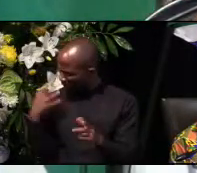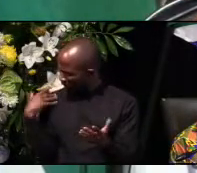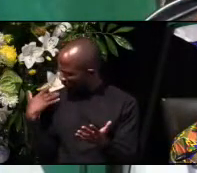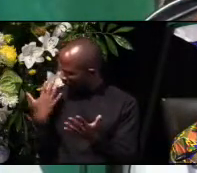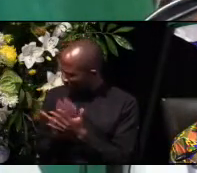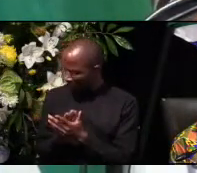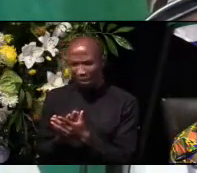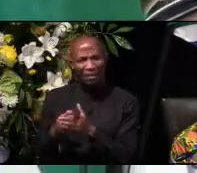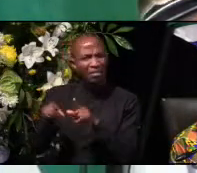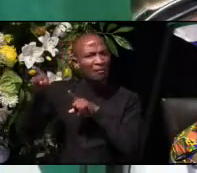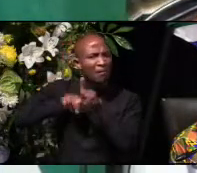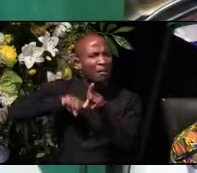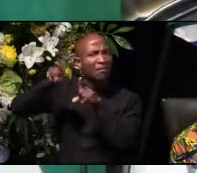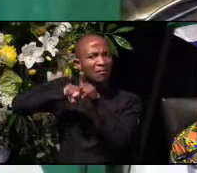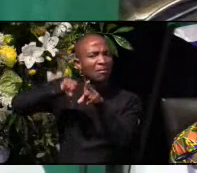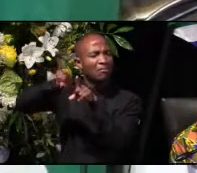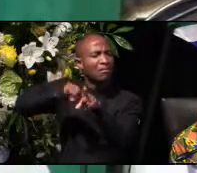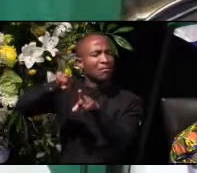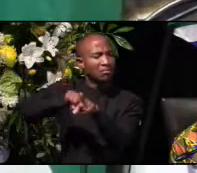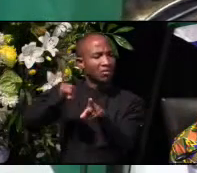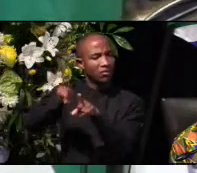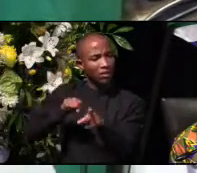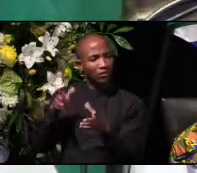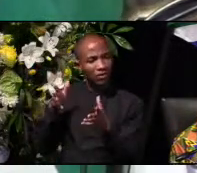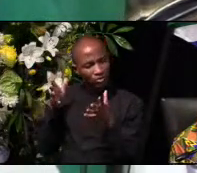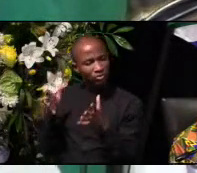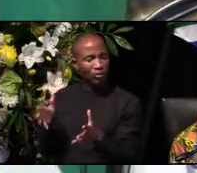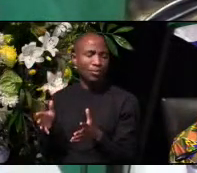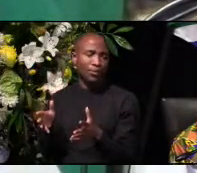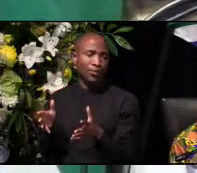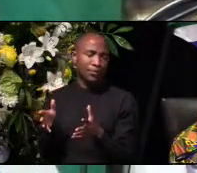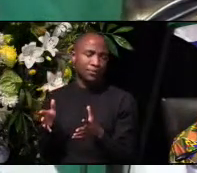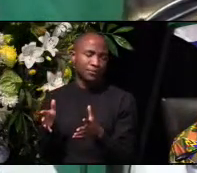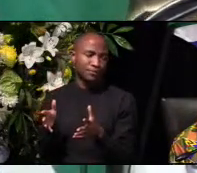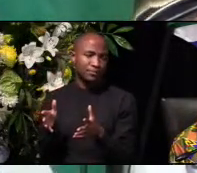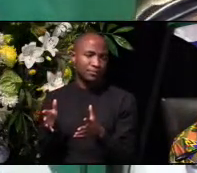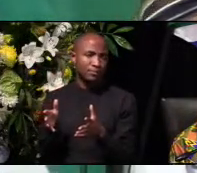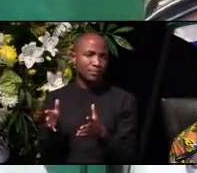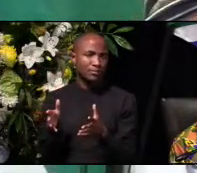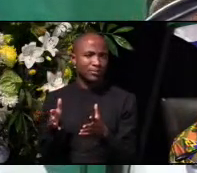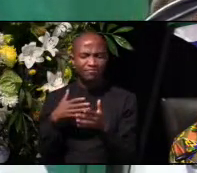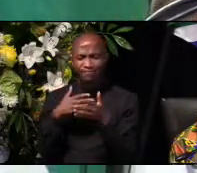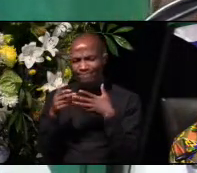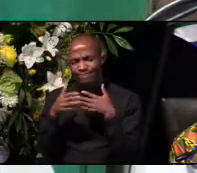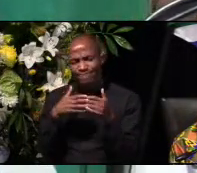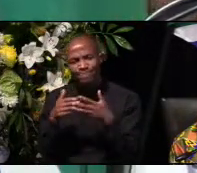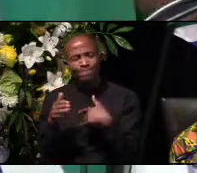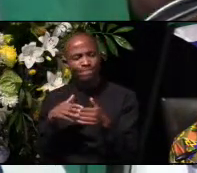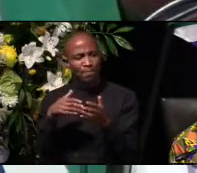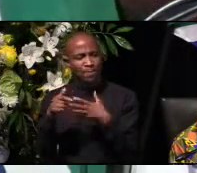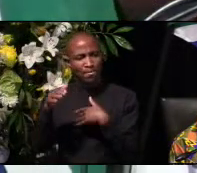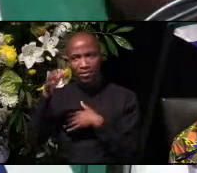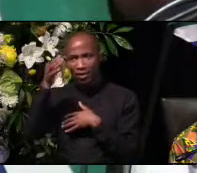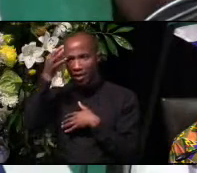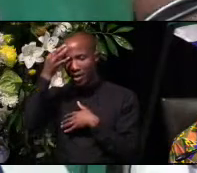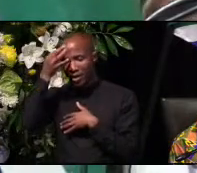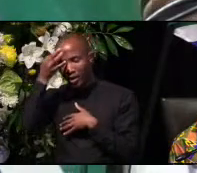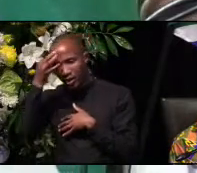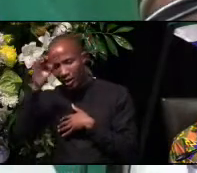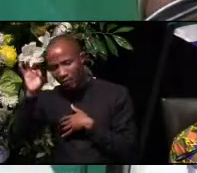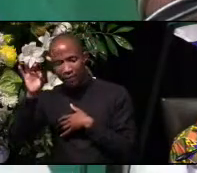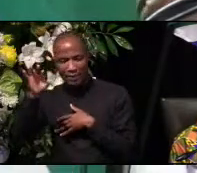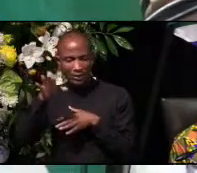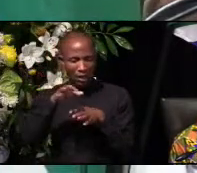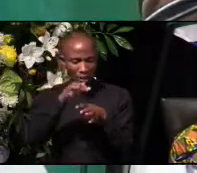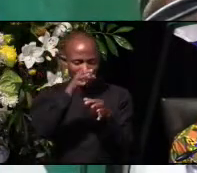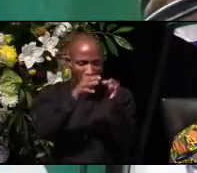that credibility crisis as the afro-barameter has shown in government in the political